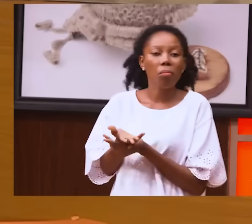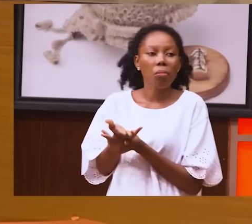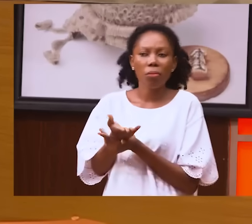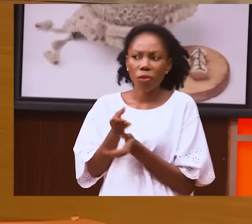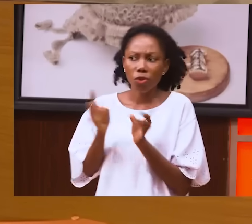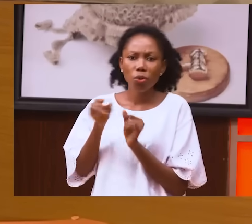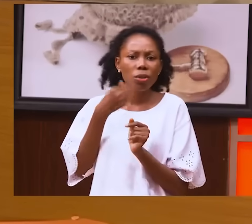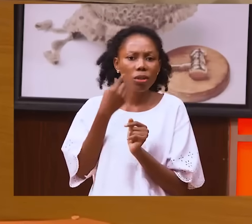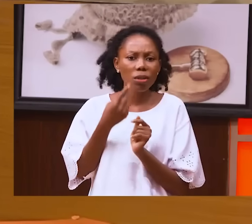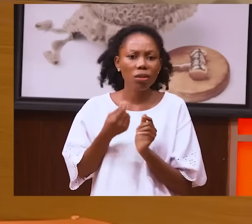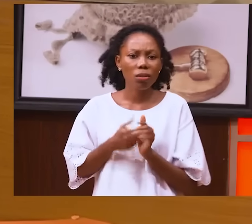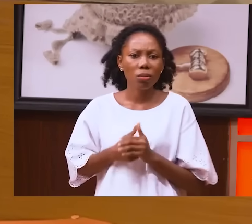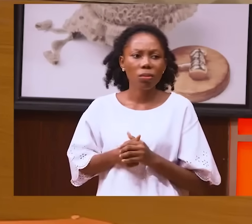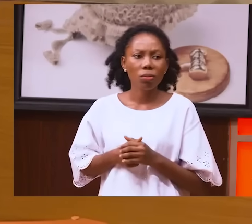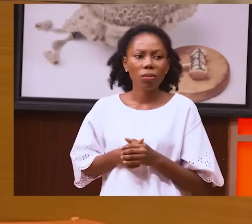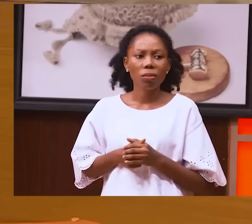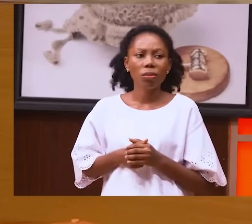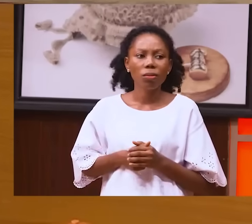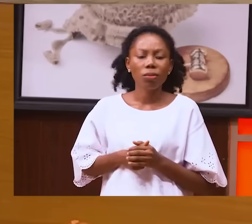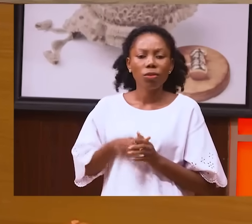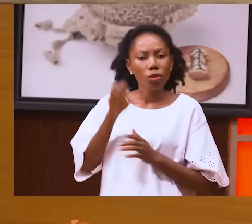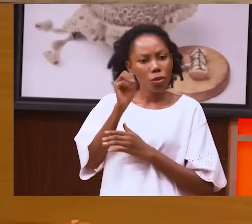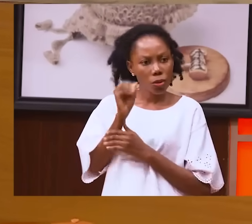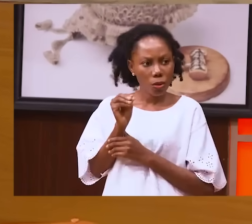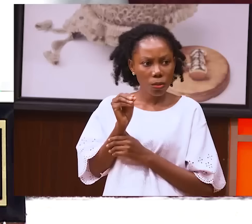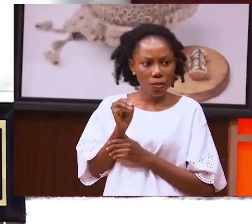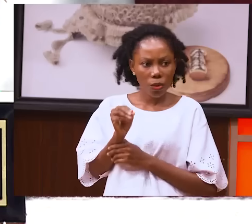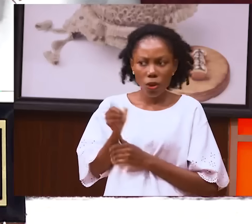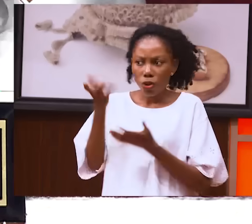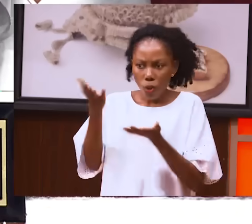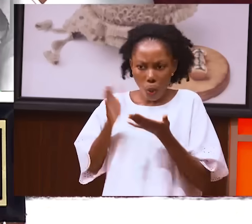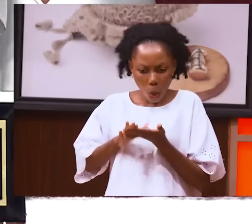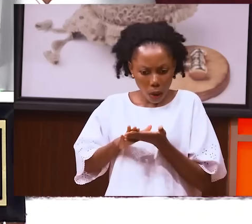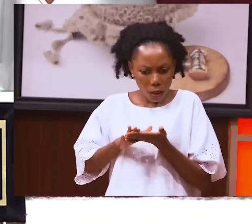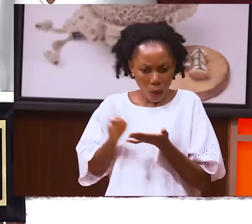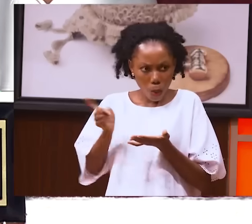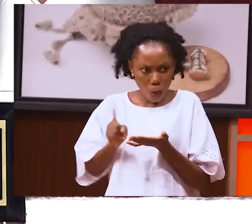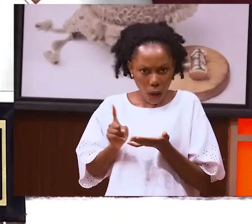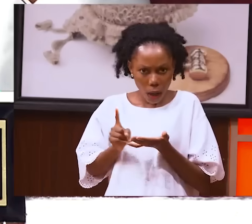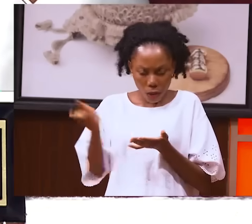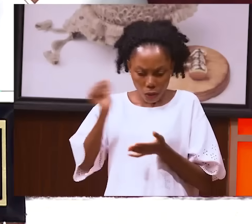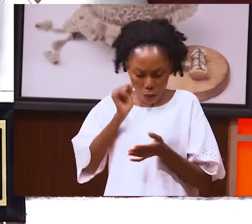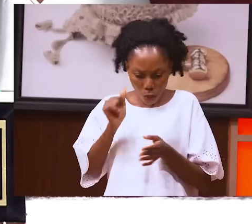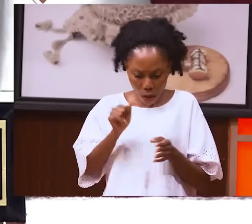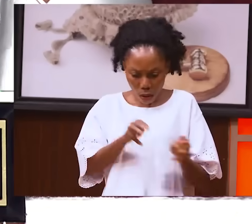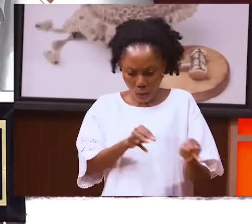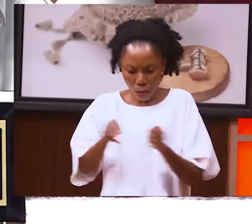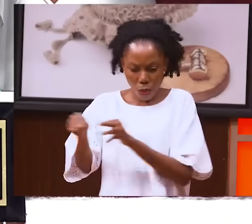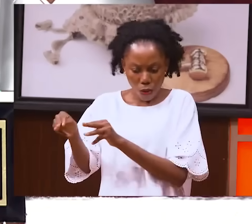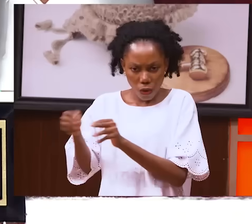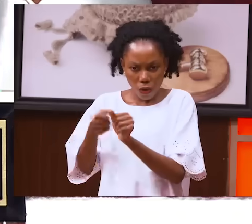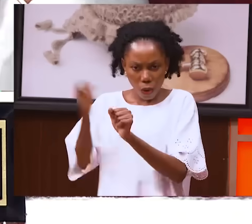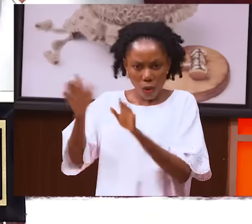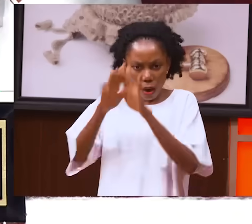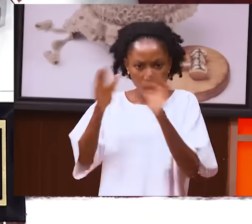Do you understand me? Yeah, I understand. So you want a situation whereby you just walk out of the house with shirt